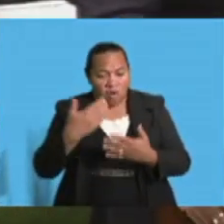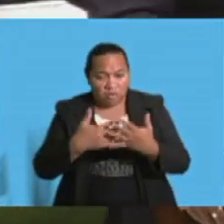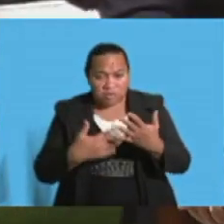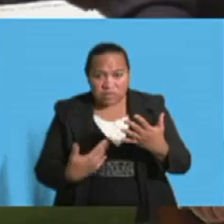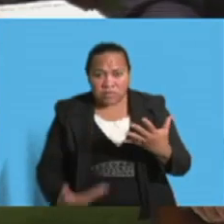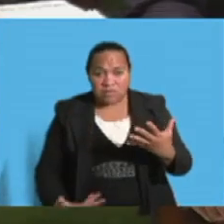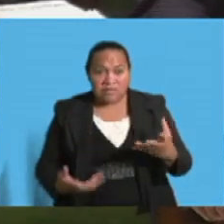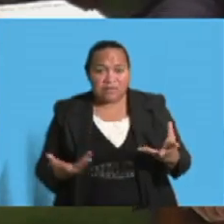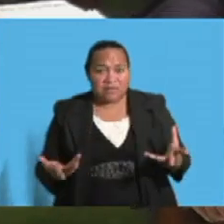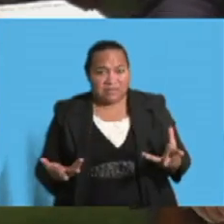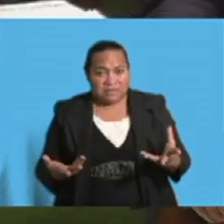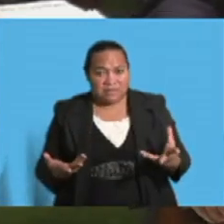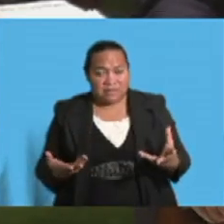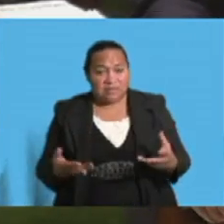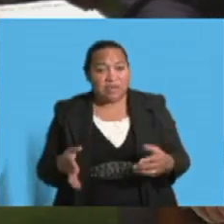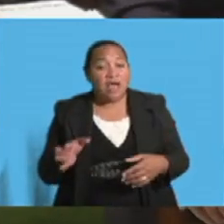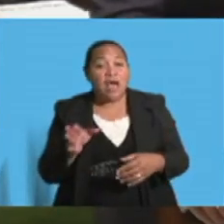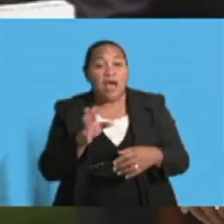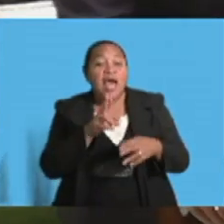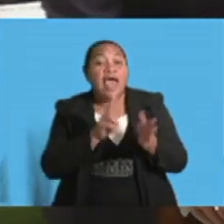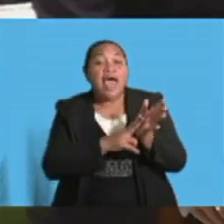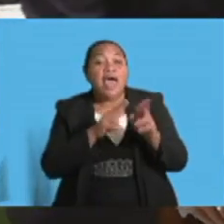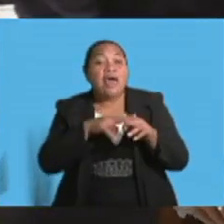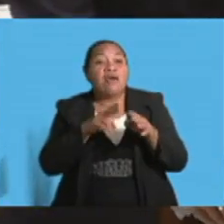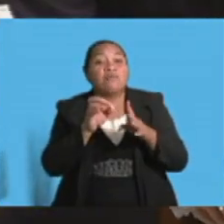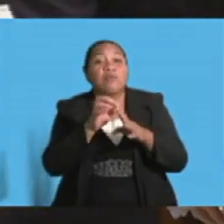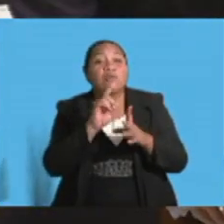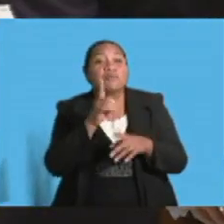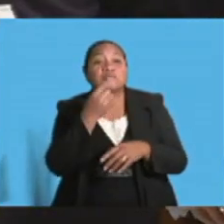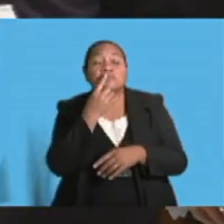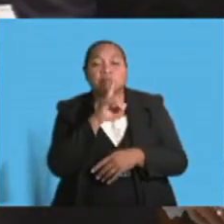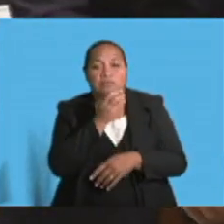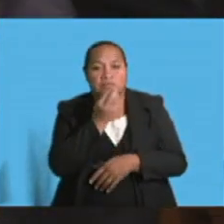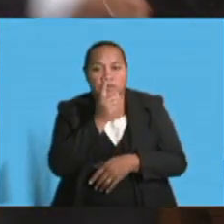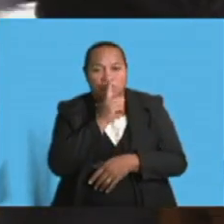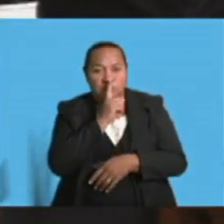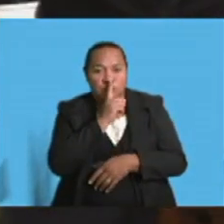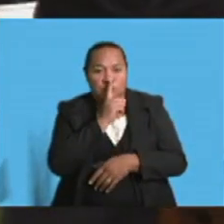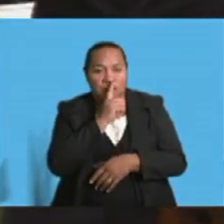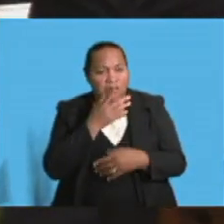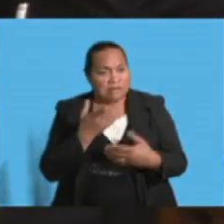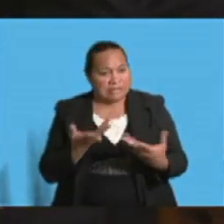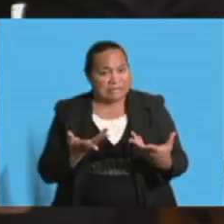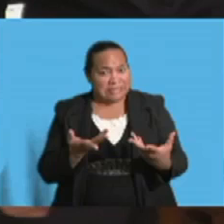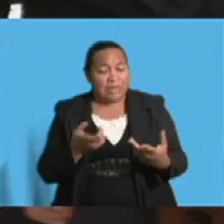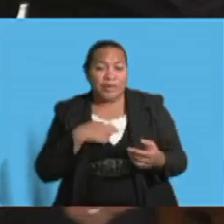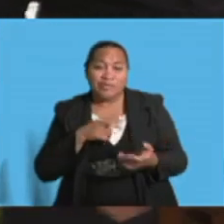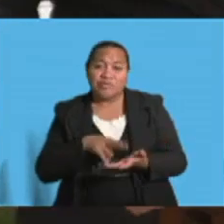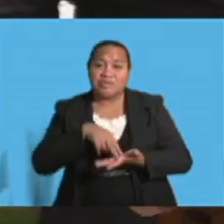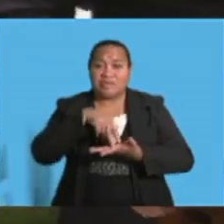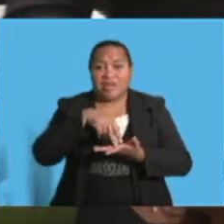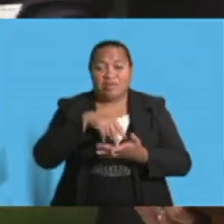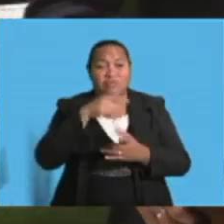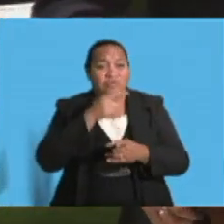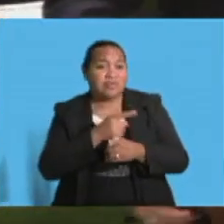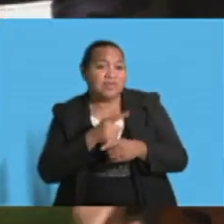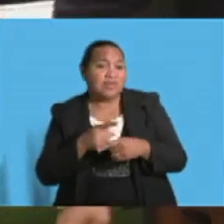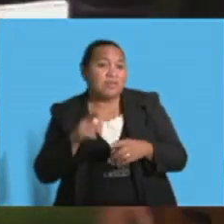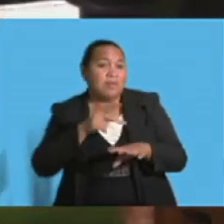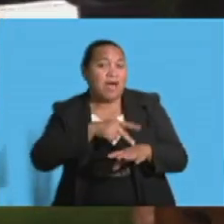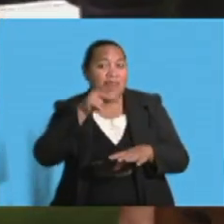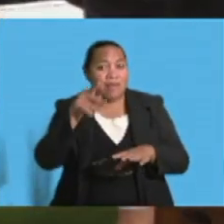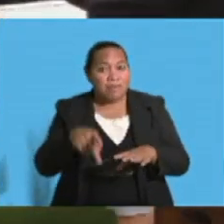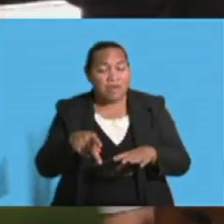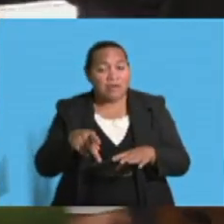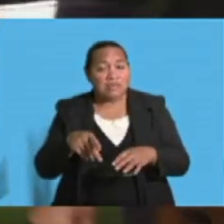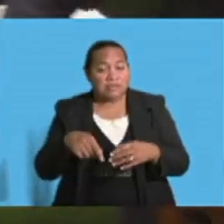has remained definitely quiet. Madam Speaker, again, Madam Speaker, when we stood up in Parliament, Madam Speaker, when we stood up